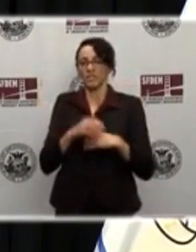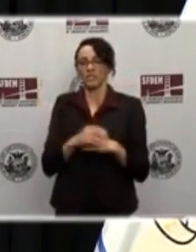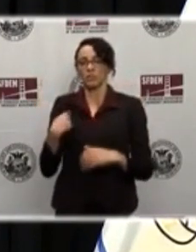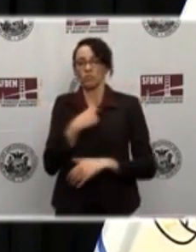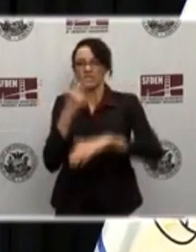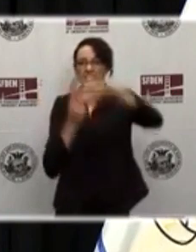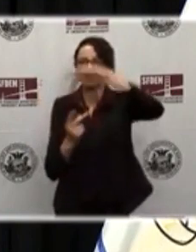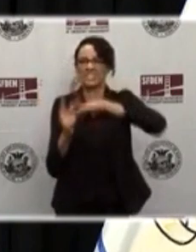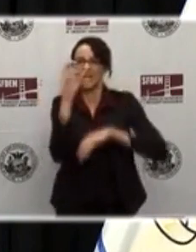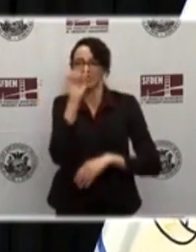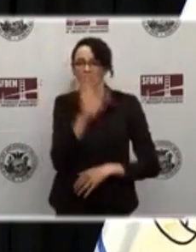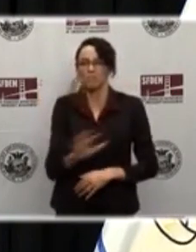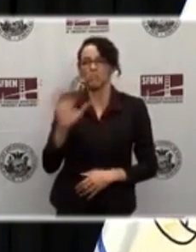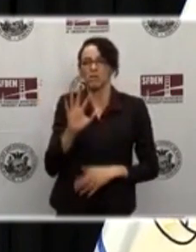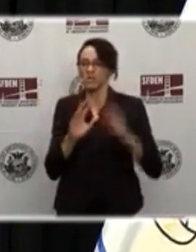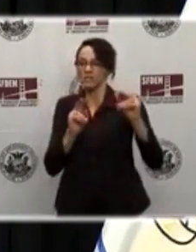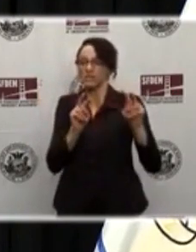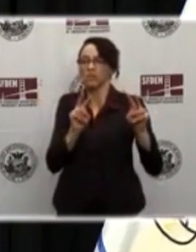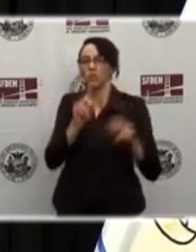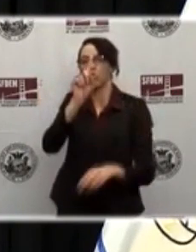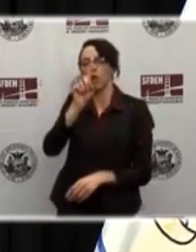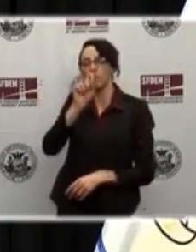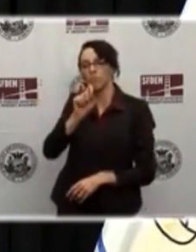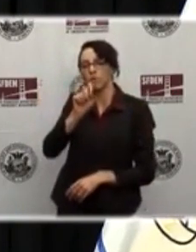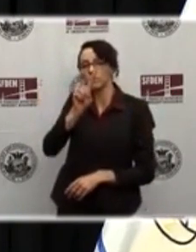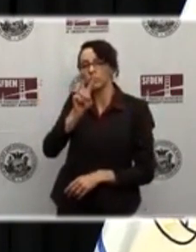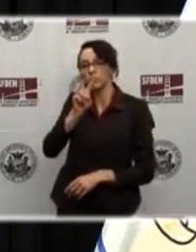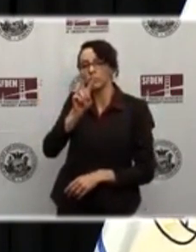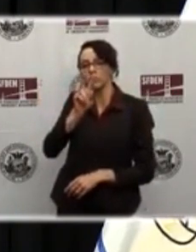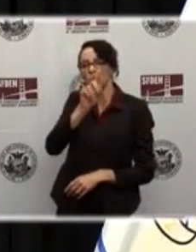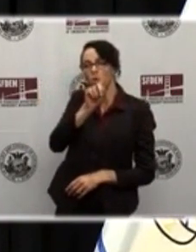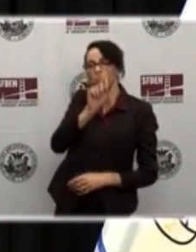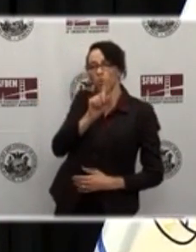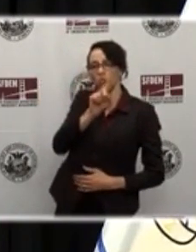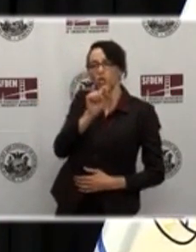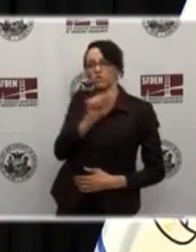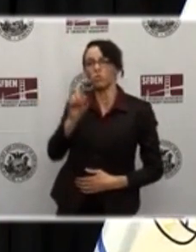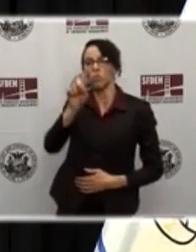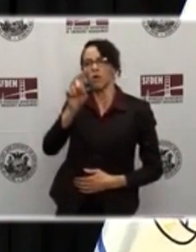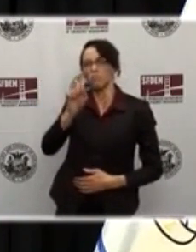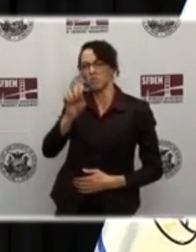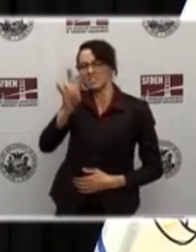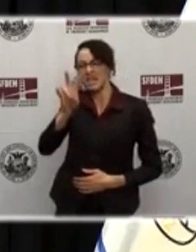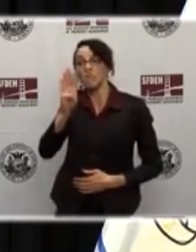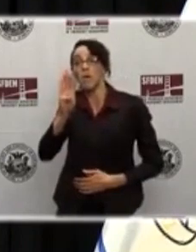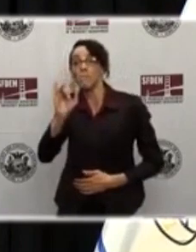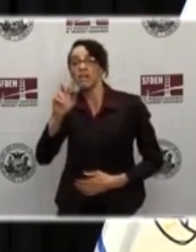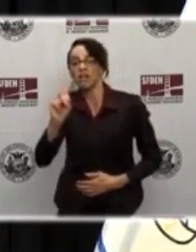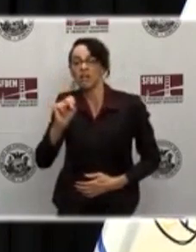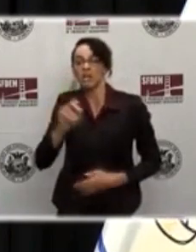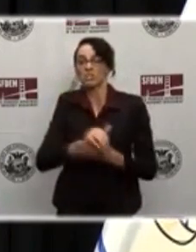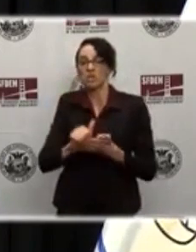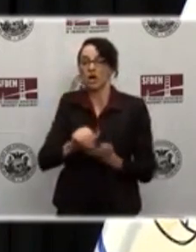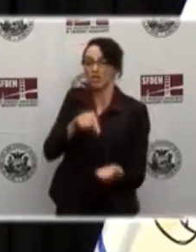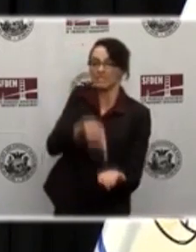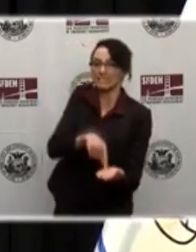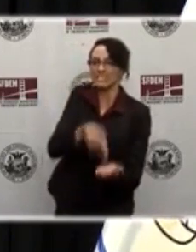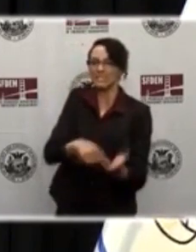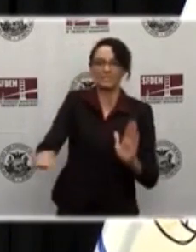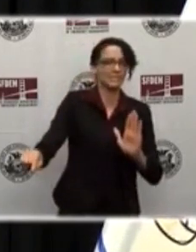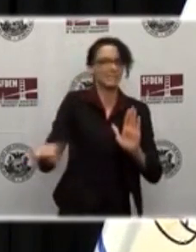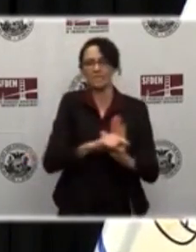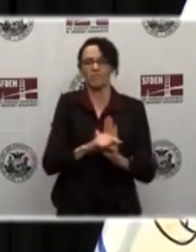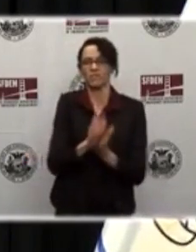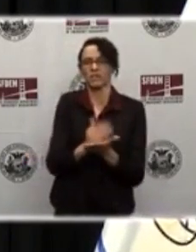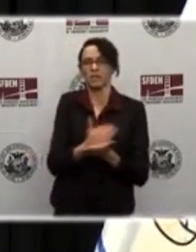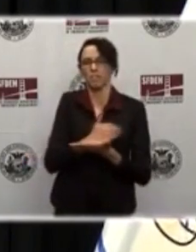$1.1 to $1.7 billion budget deficit over the next 2 years. And that is